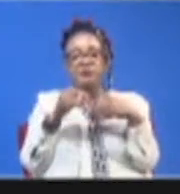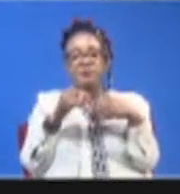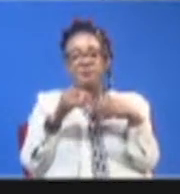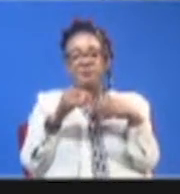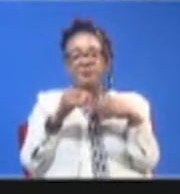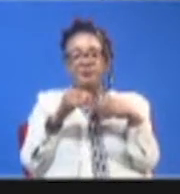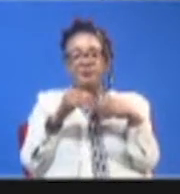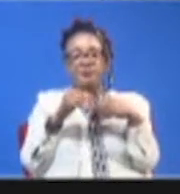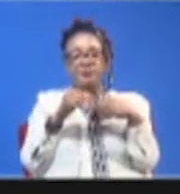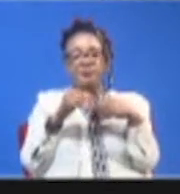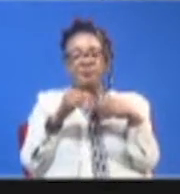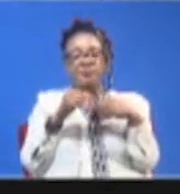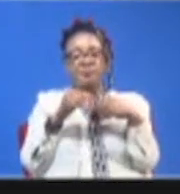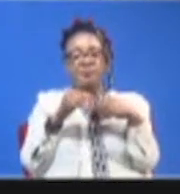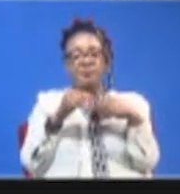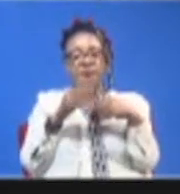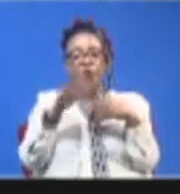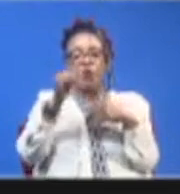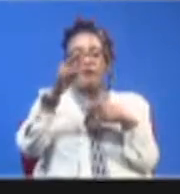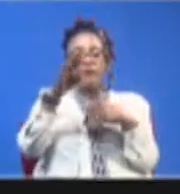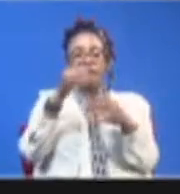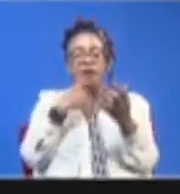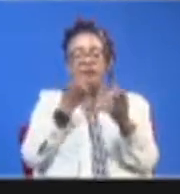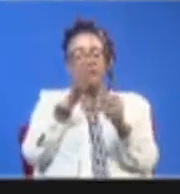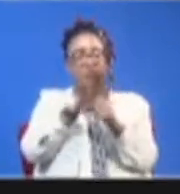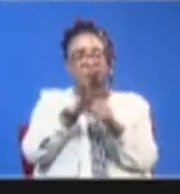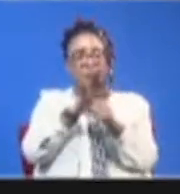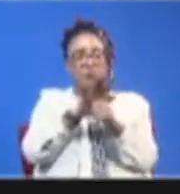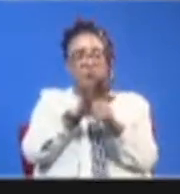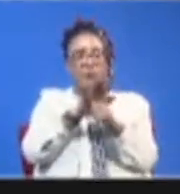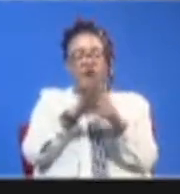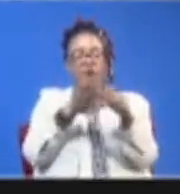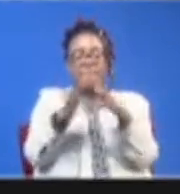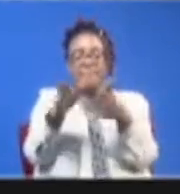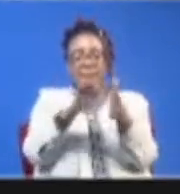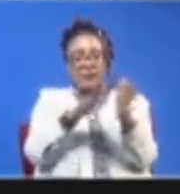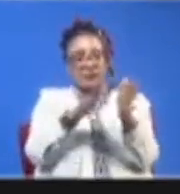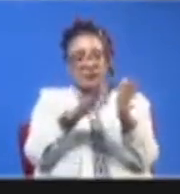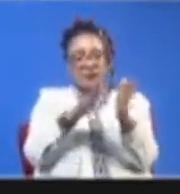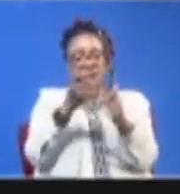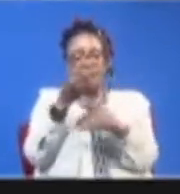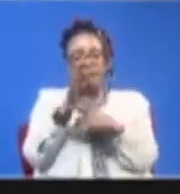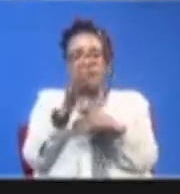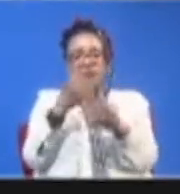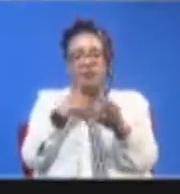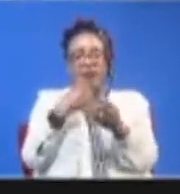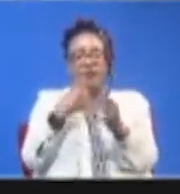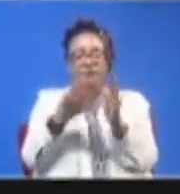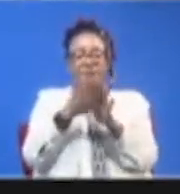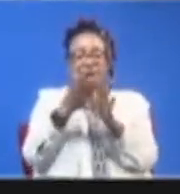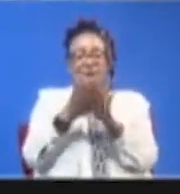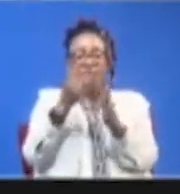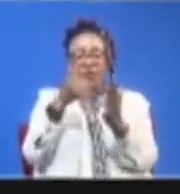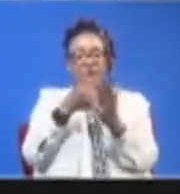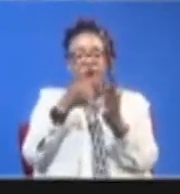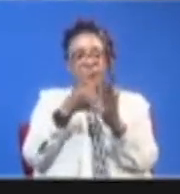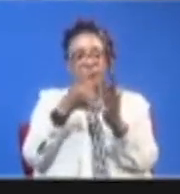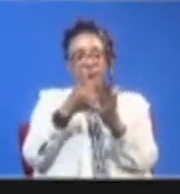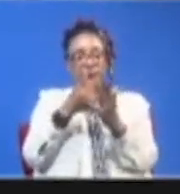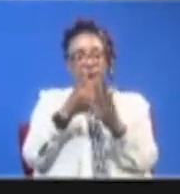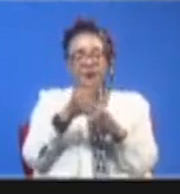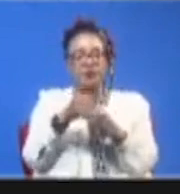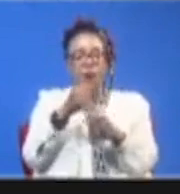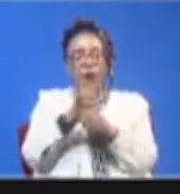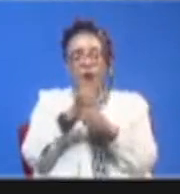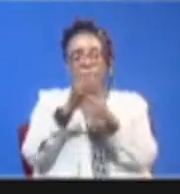The convention contains quite a lot of measures for state parties to involve stakeholders in the